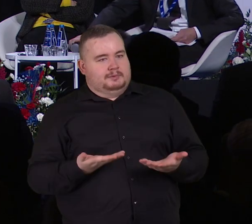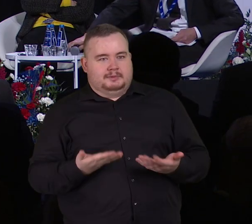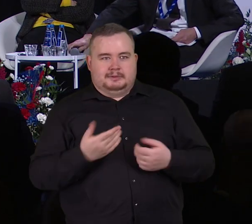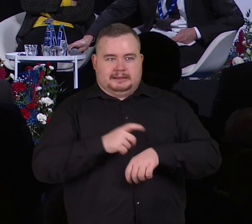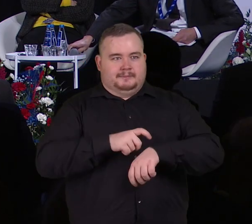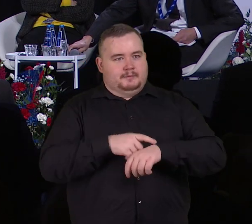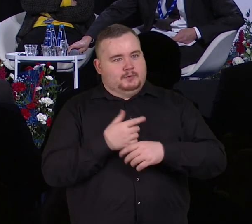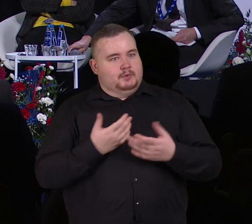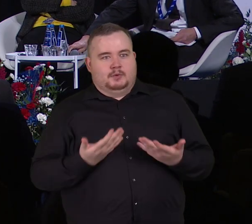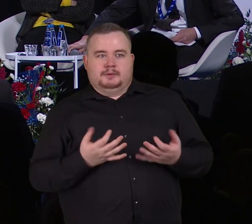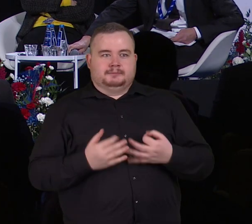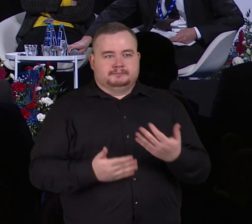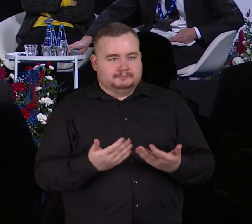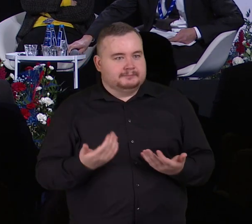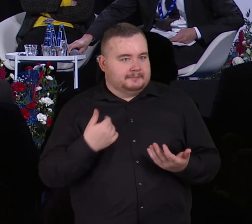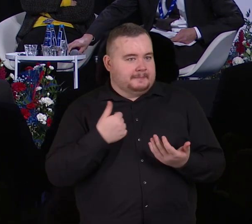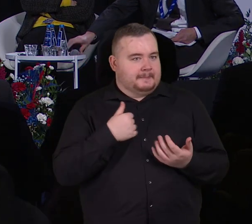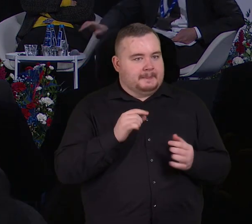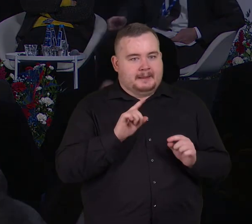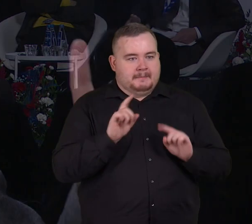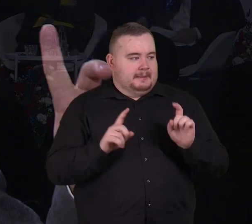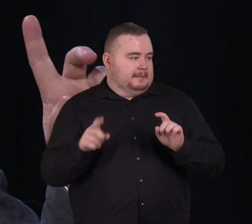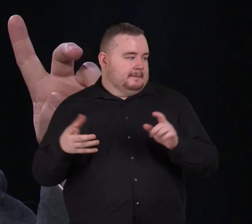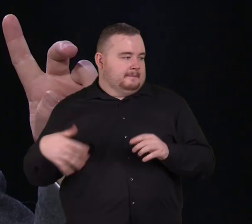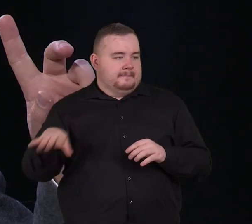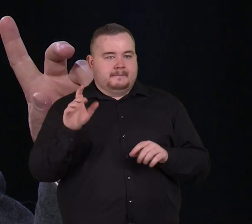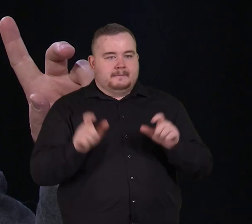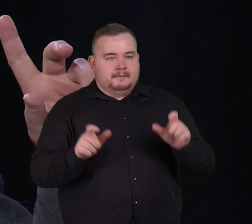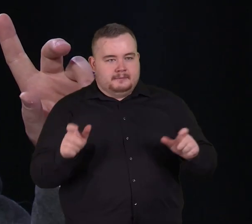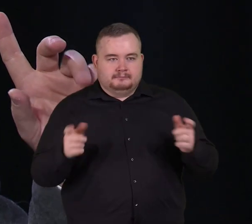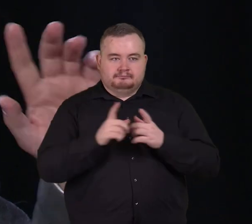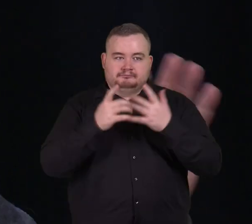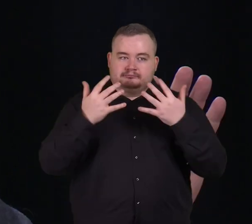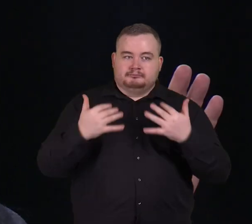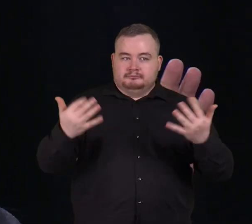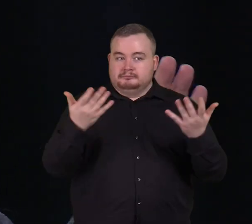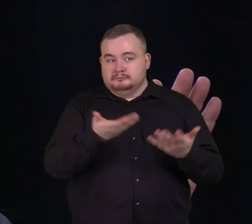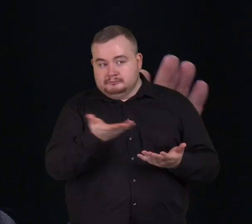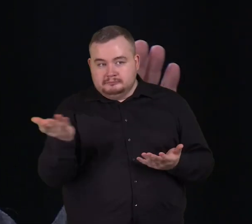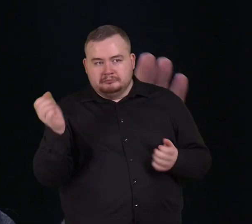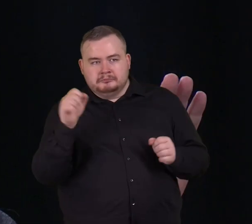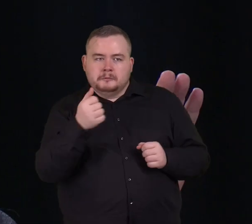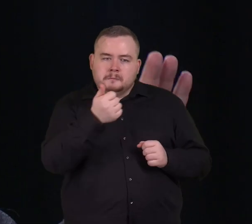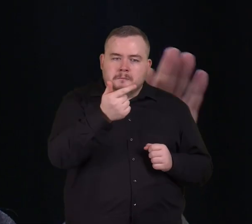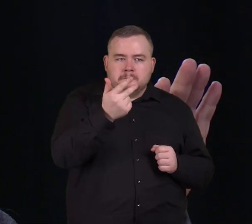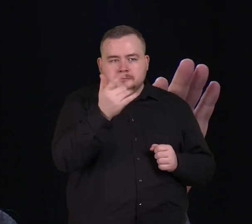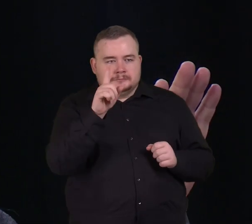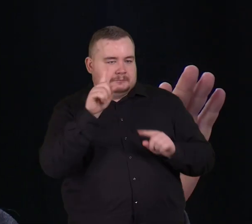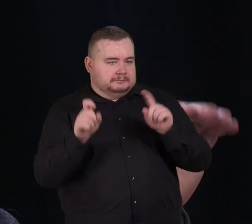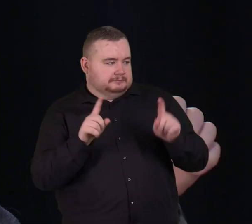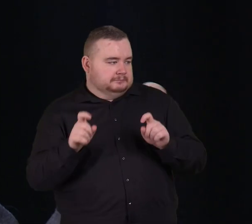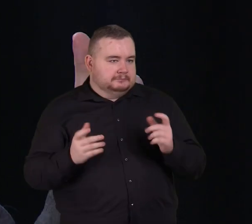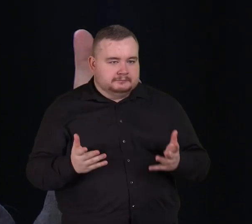you, you might now prepare the question, 1 to 3 question to the panelists. I have a last question to you, just to sum up this